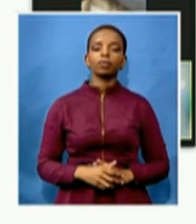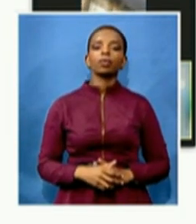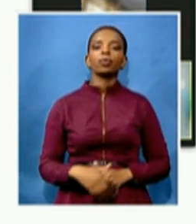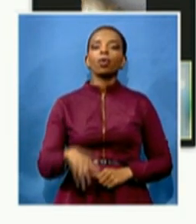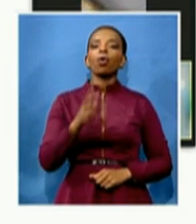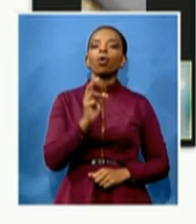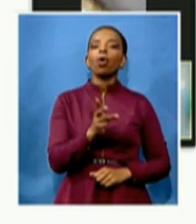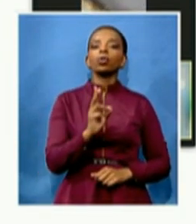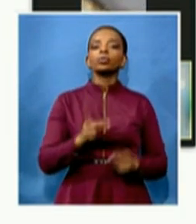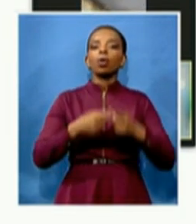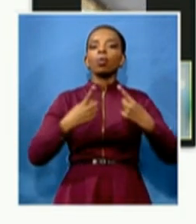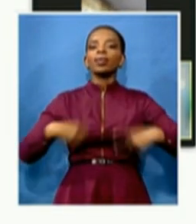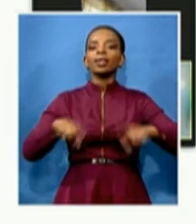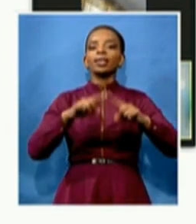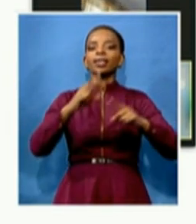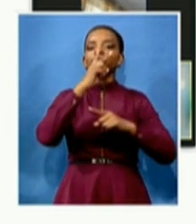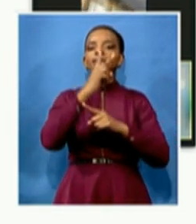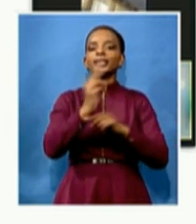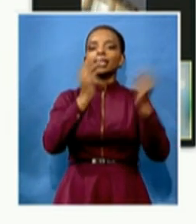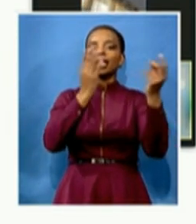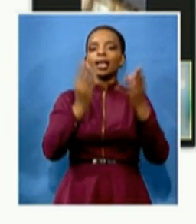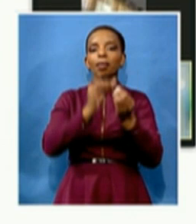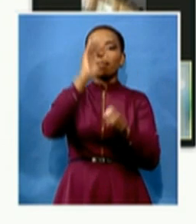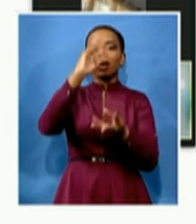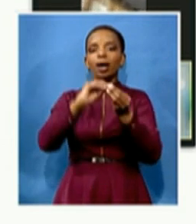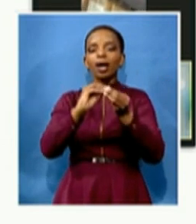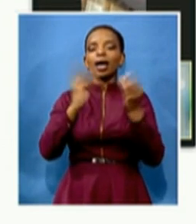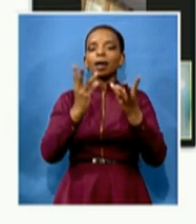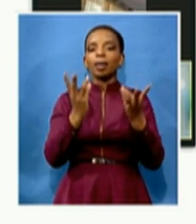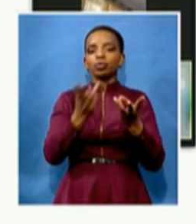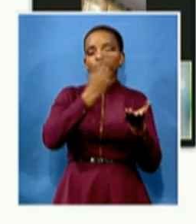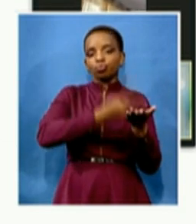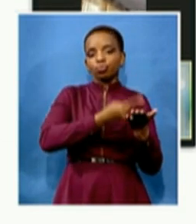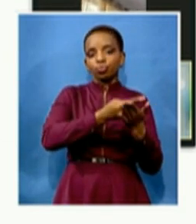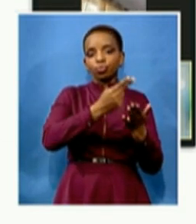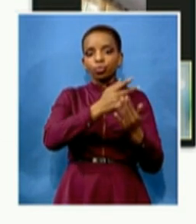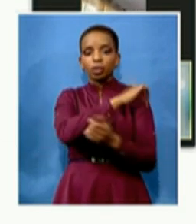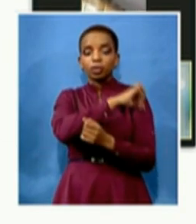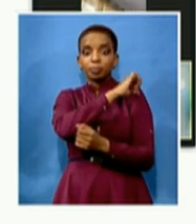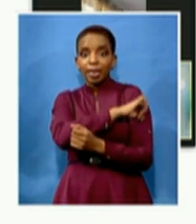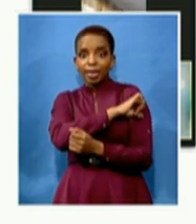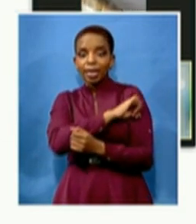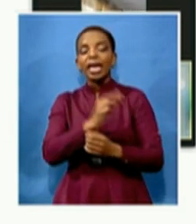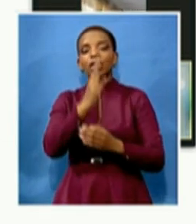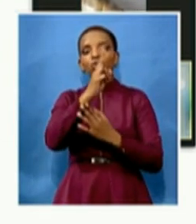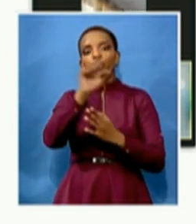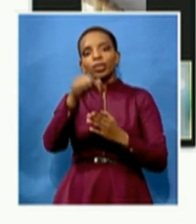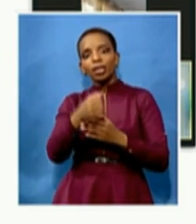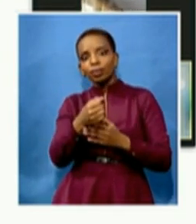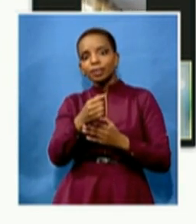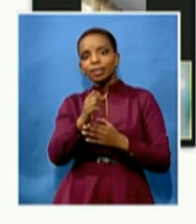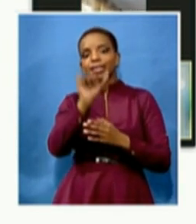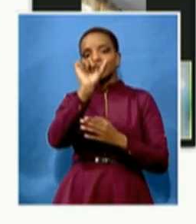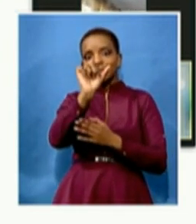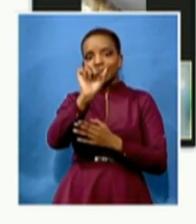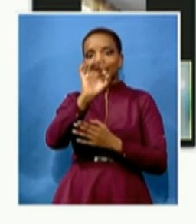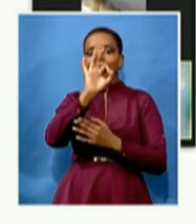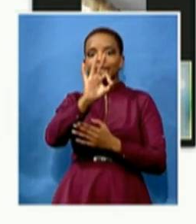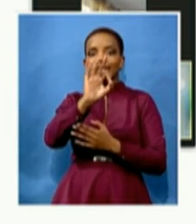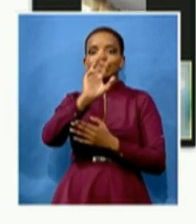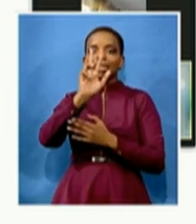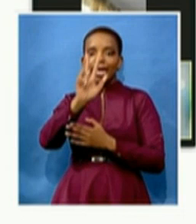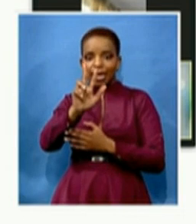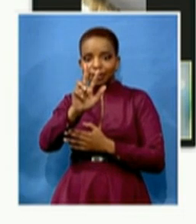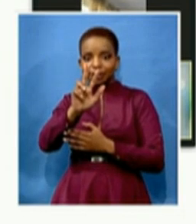hospitalizations, which was the 2,638. So that also allows for our general ward